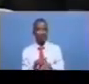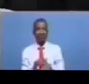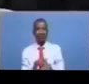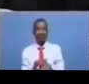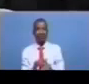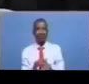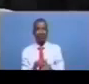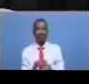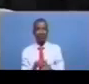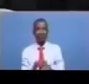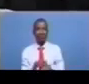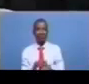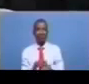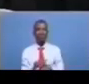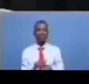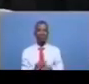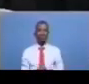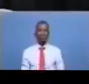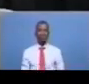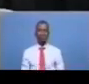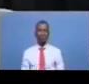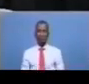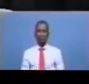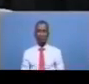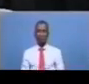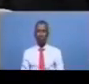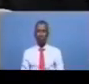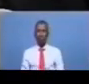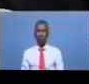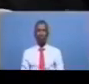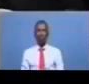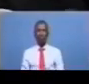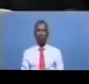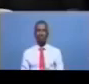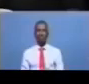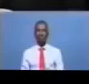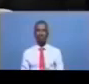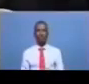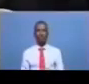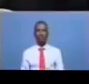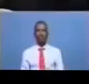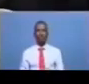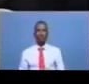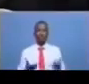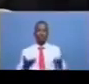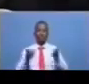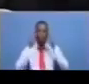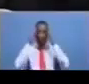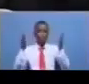Okay, thank you very much. First of all, we are in no position to anticipate the decision of the